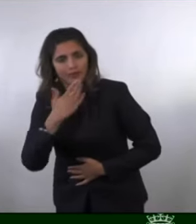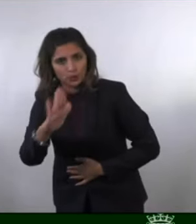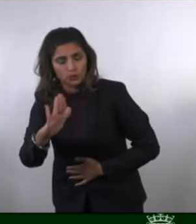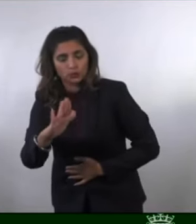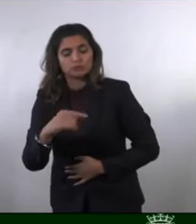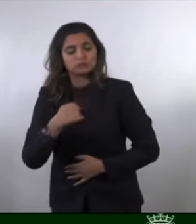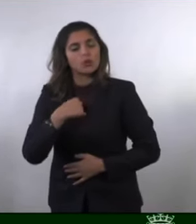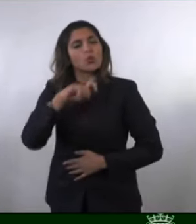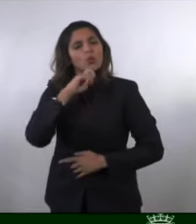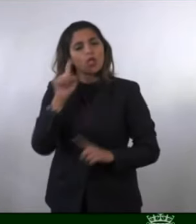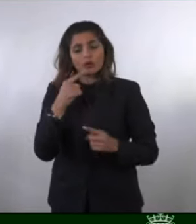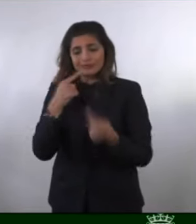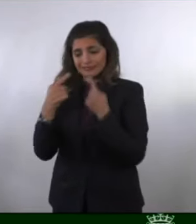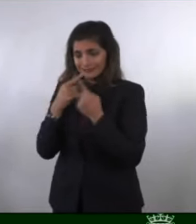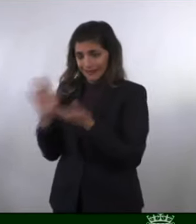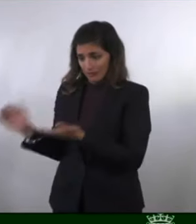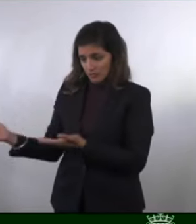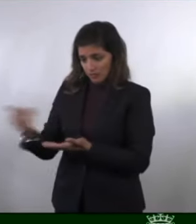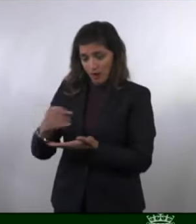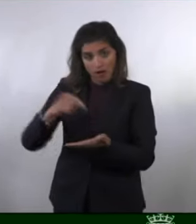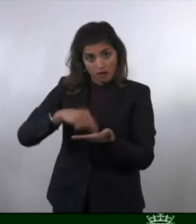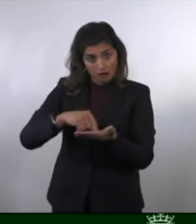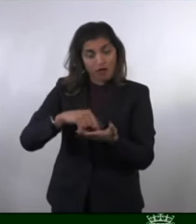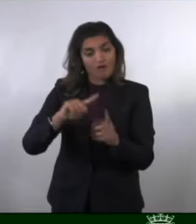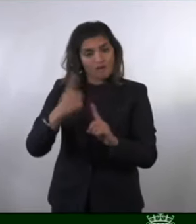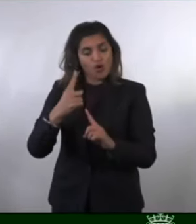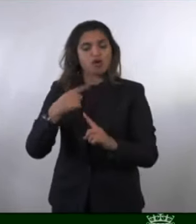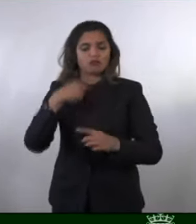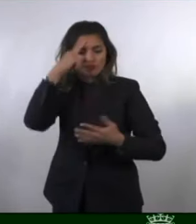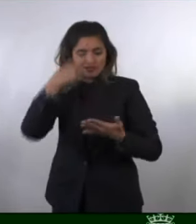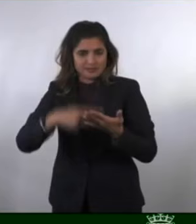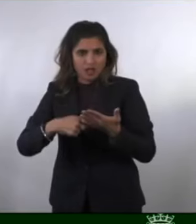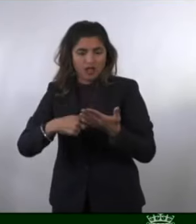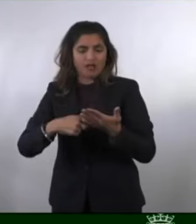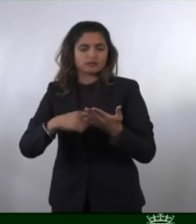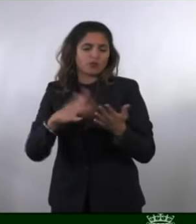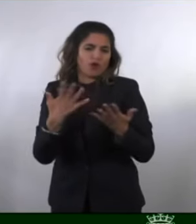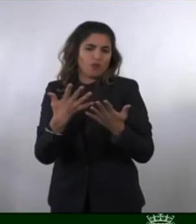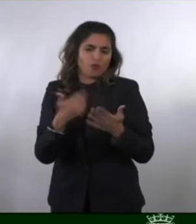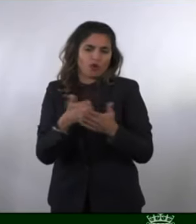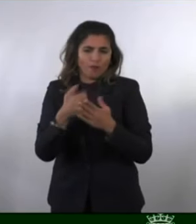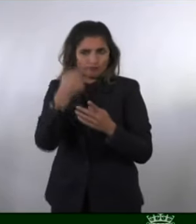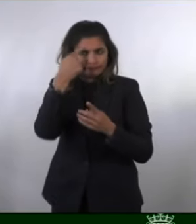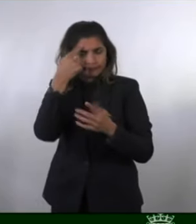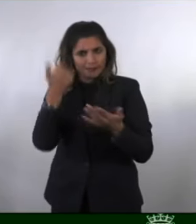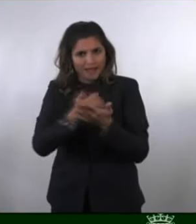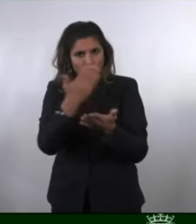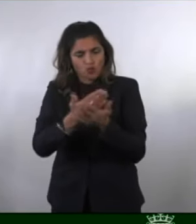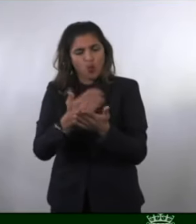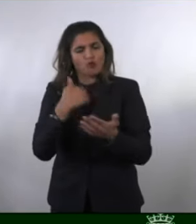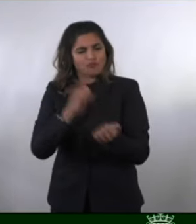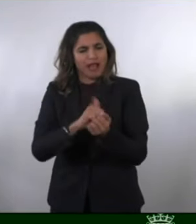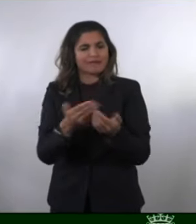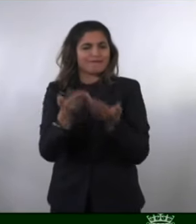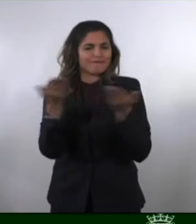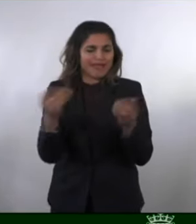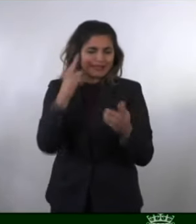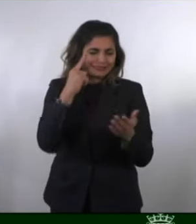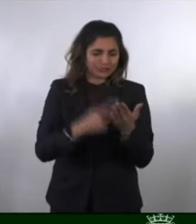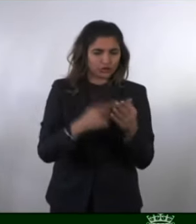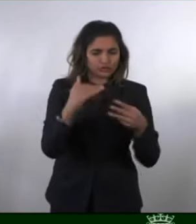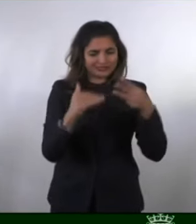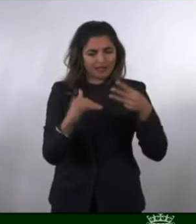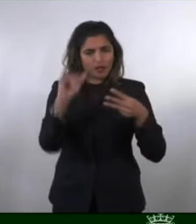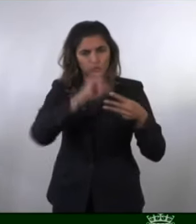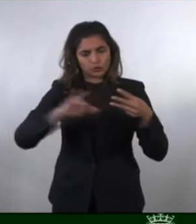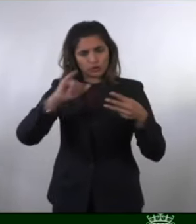a commonsensical division of the areas concerned. To Scotland, to Marion Fellows.